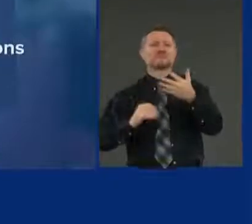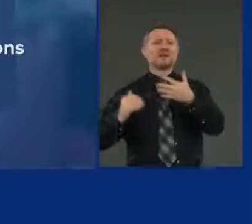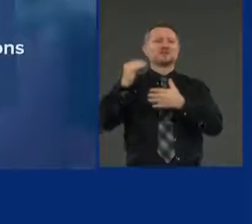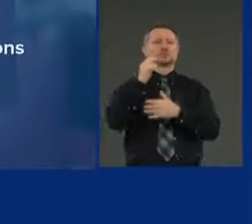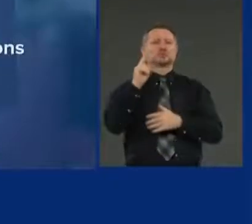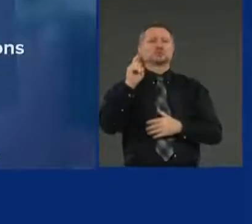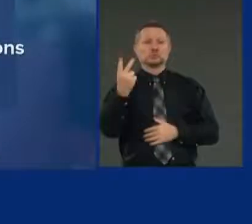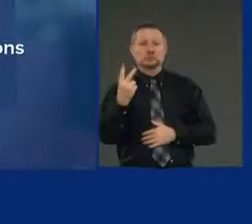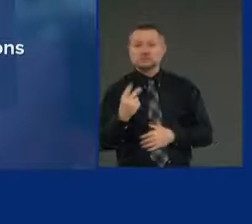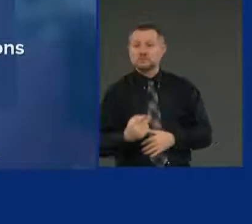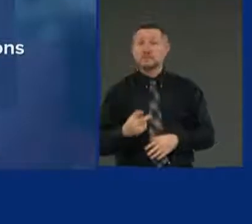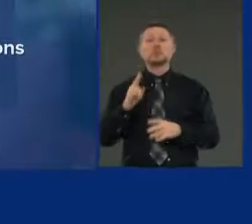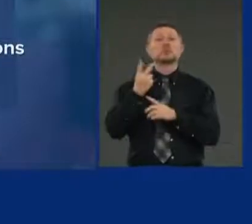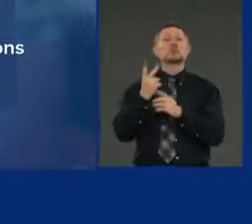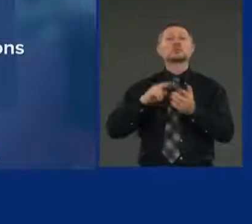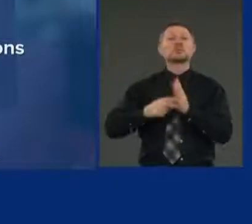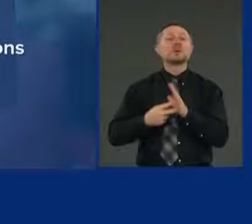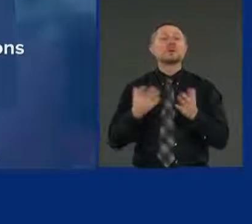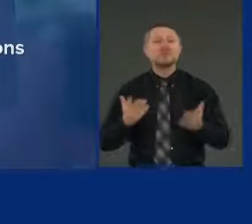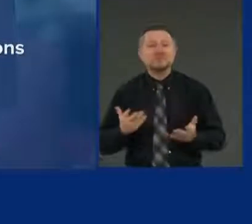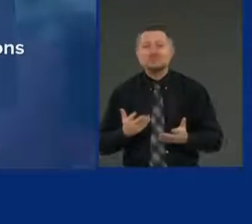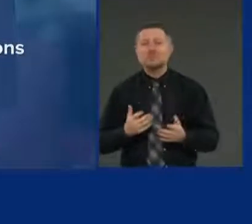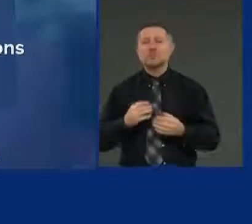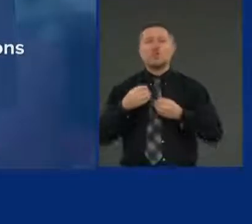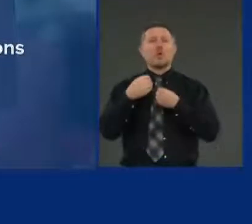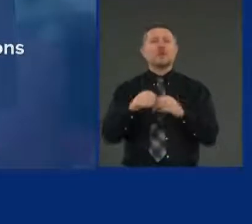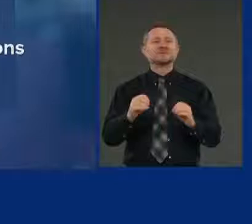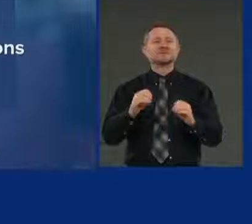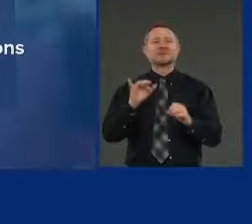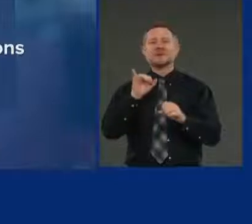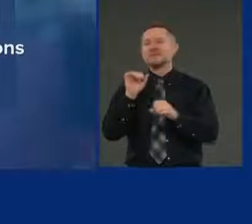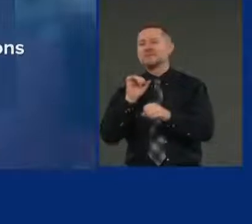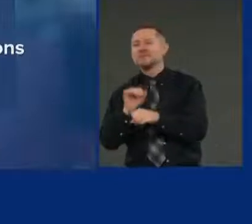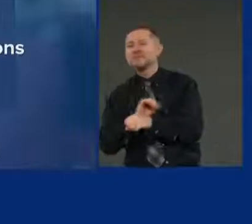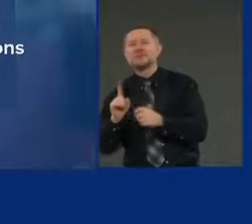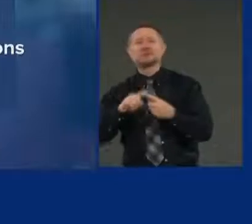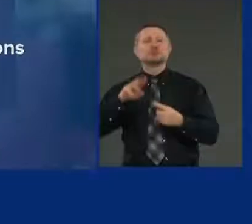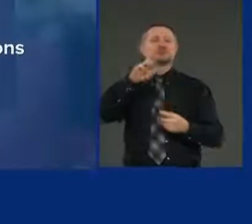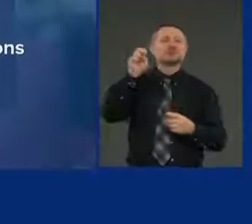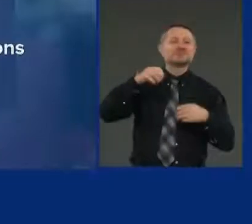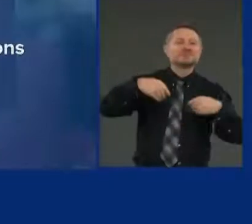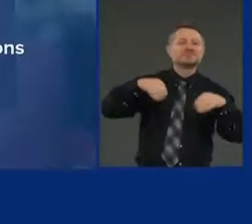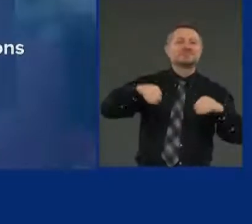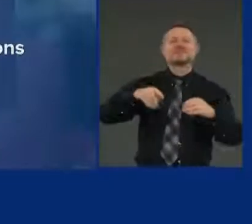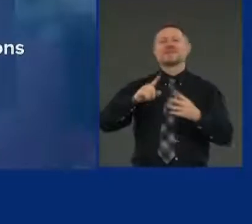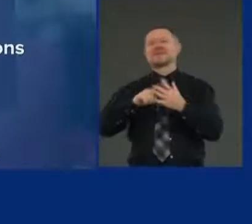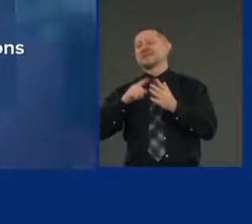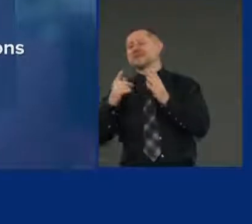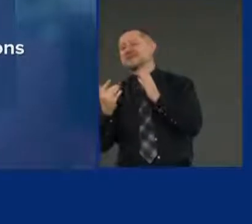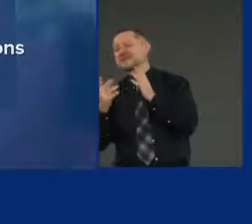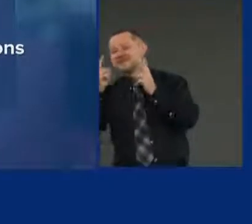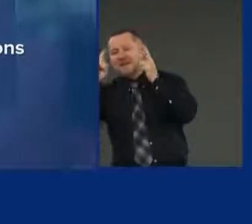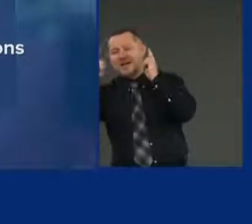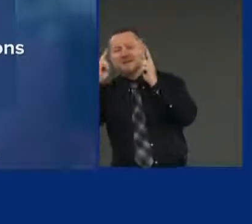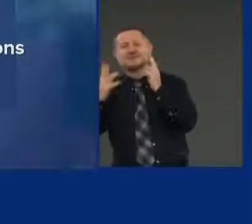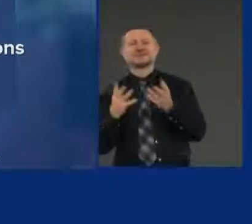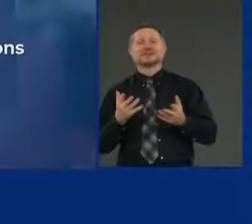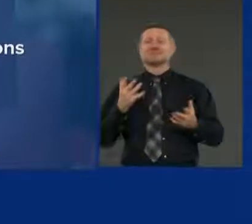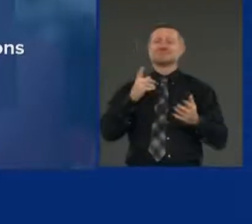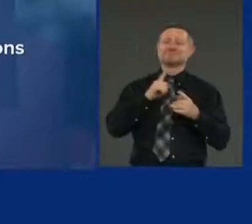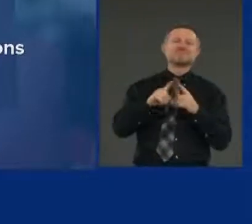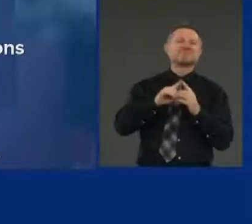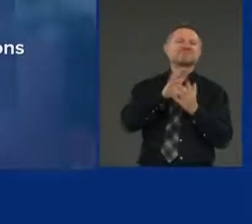2 is all office-based jobs, real estate services, retail reopening, barbershops, hair salons